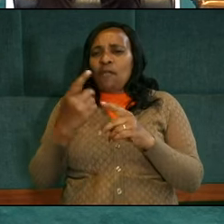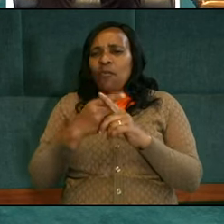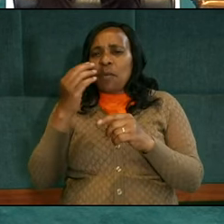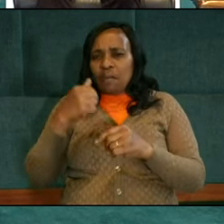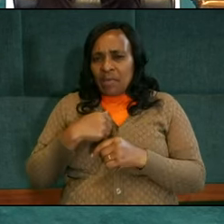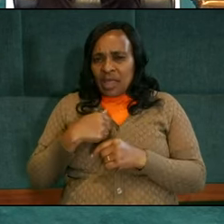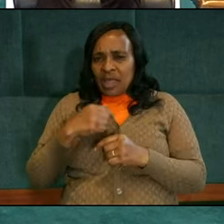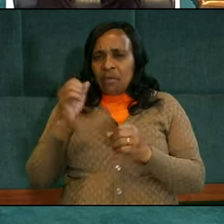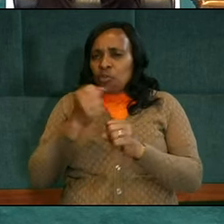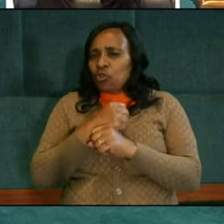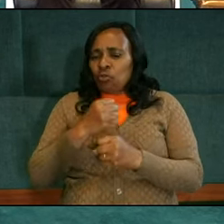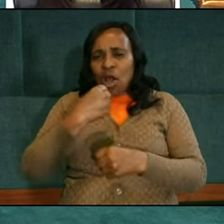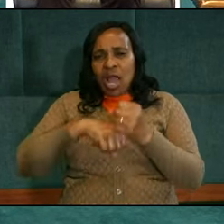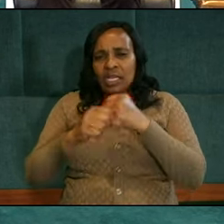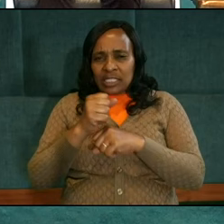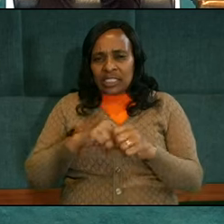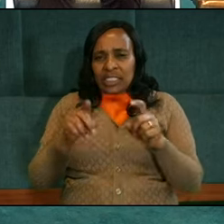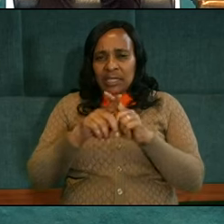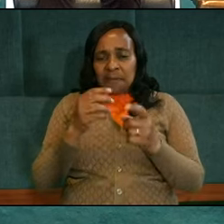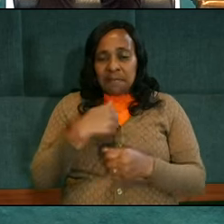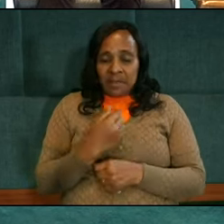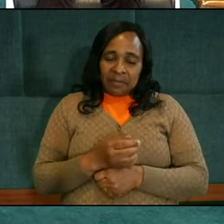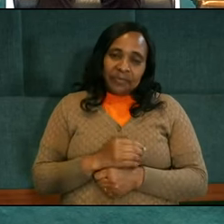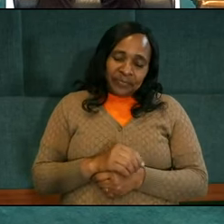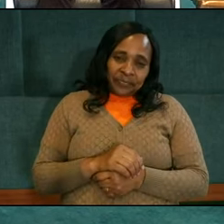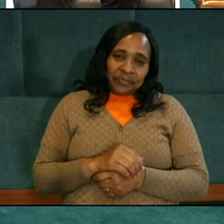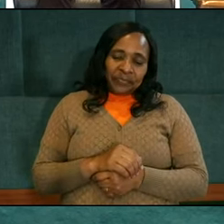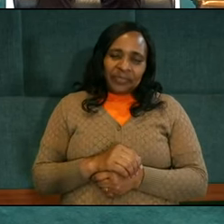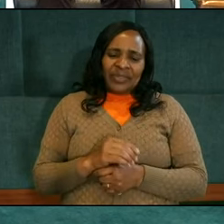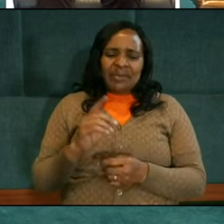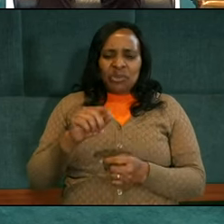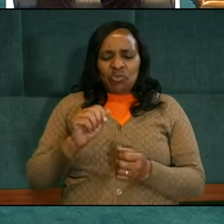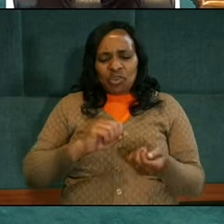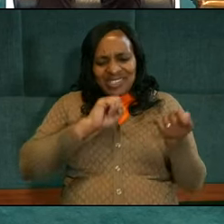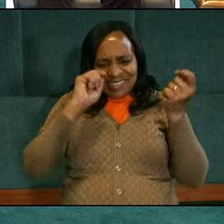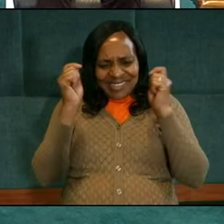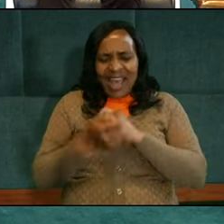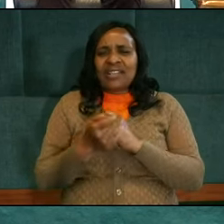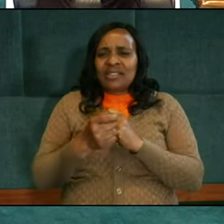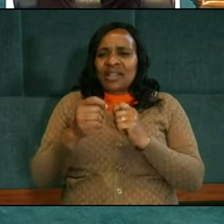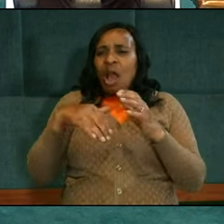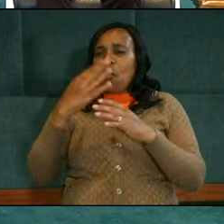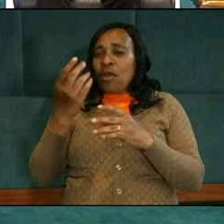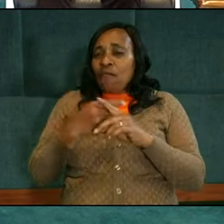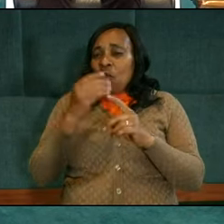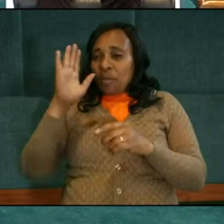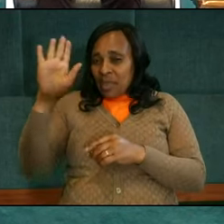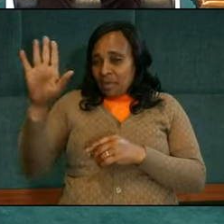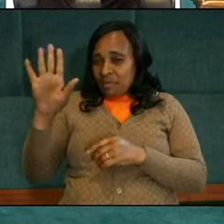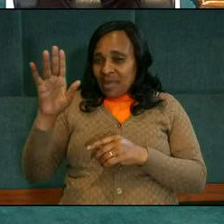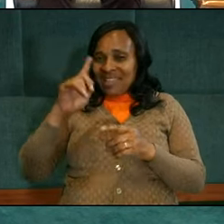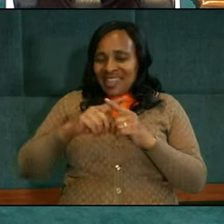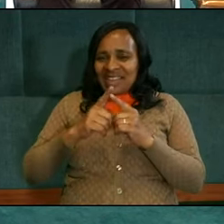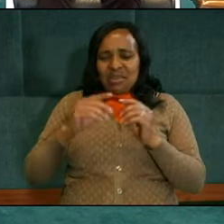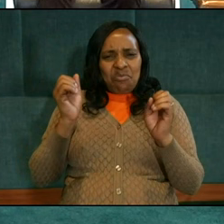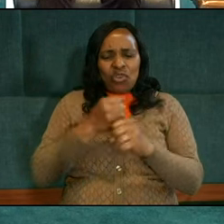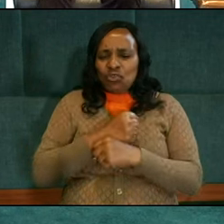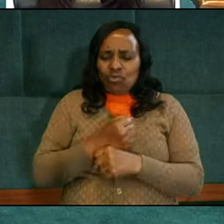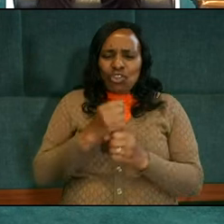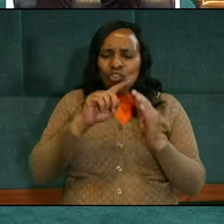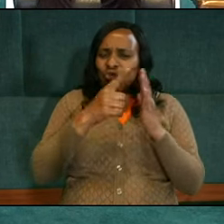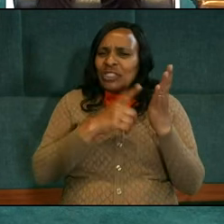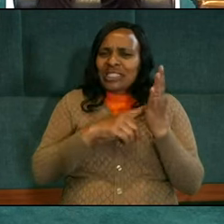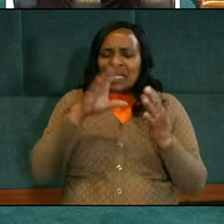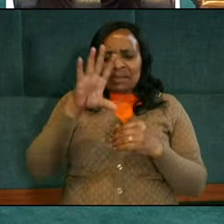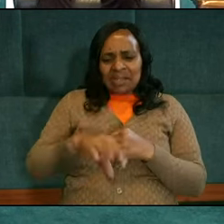my instructions. Mm-hmm. He has turned away from me and has not carried out my instructions.